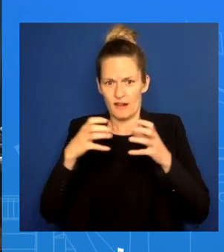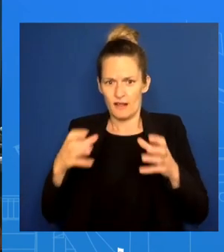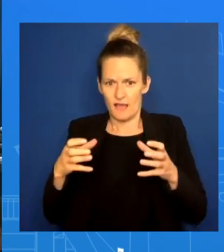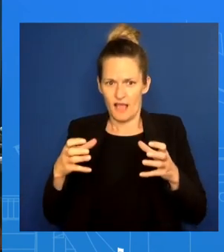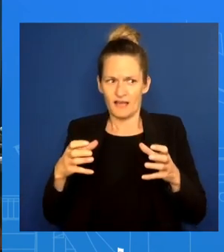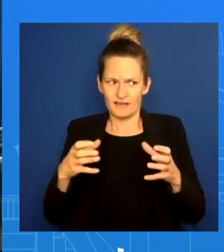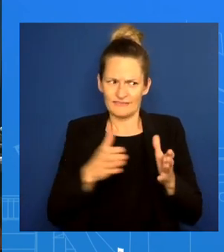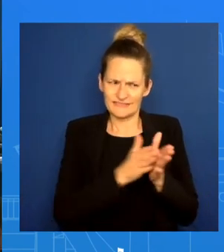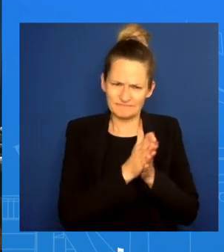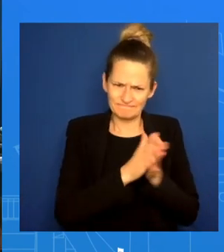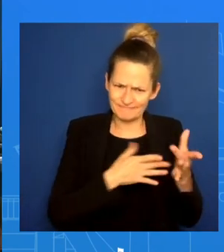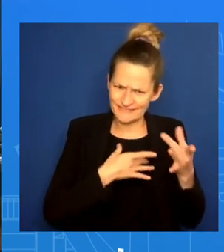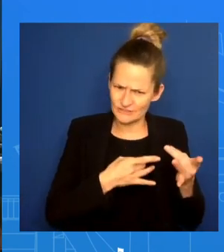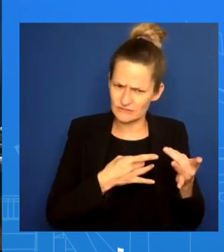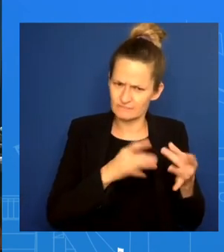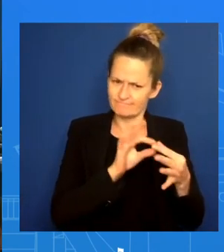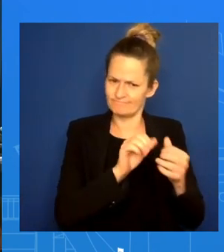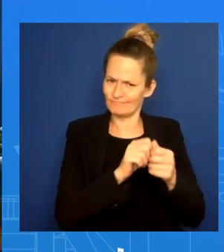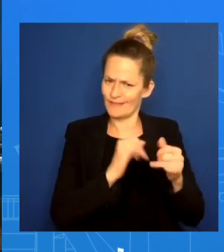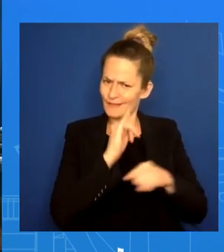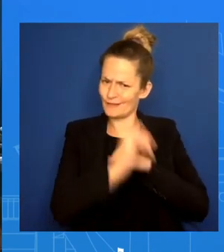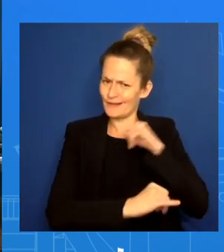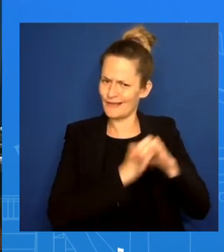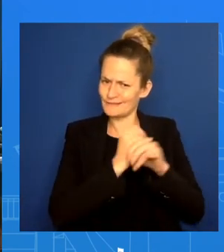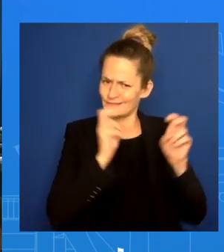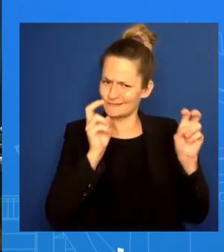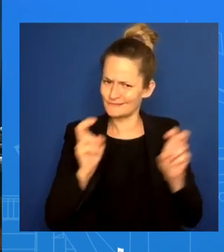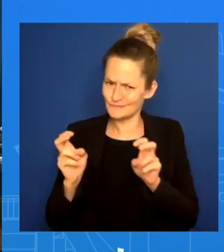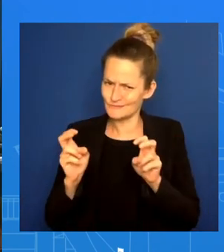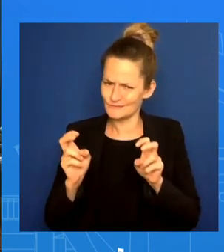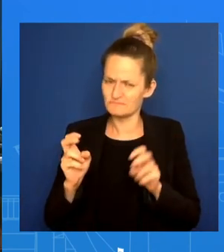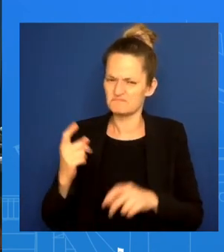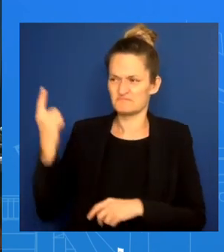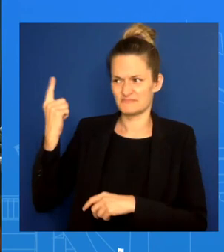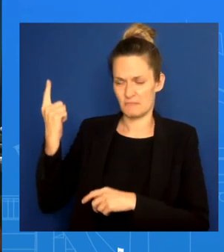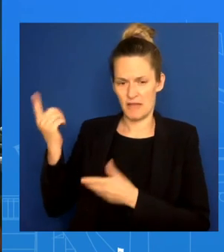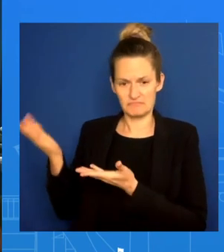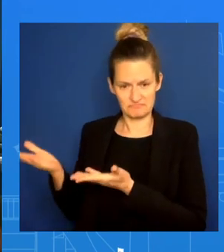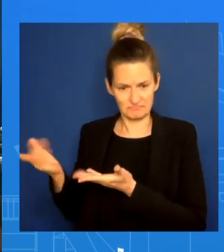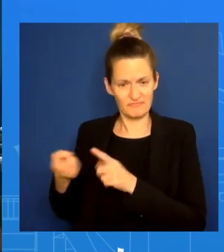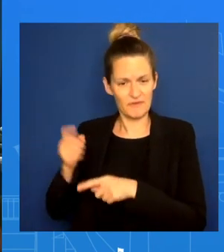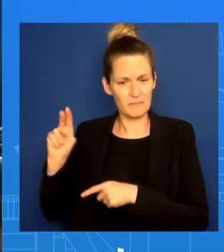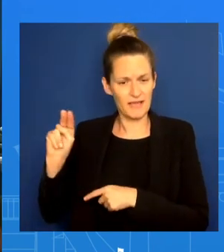from NSC. So I brought over John Kirby from NSC.